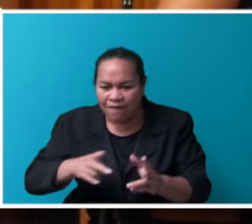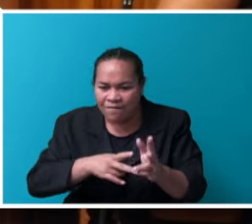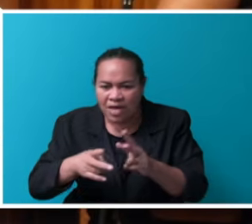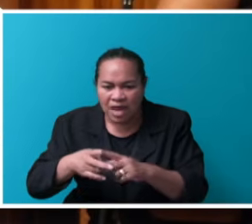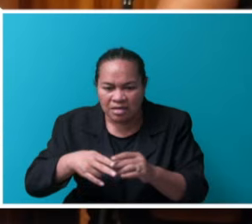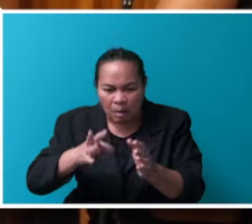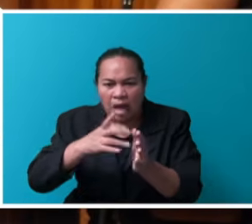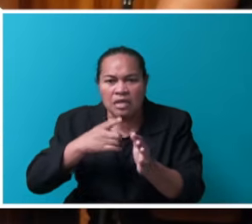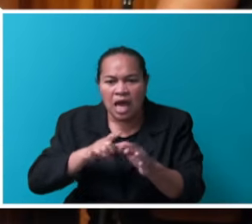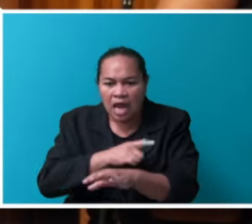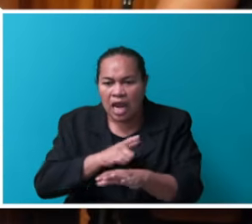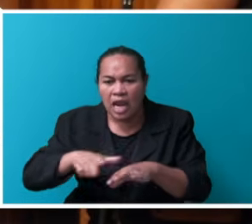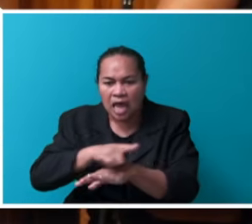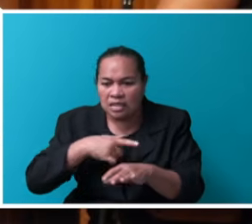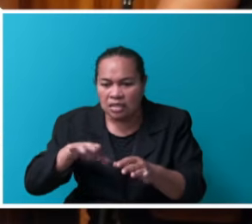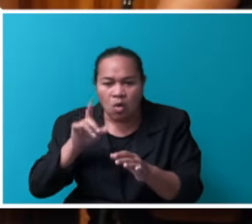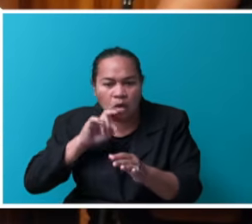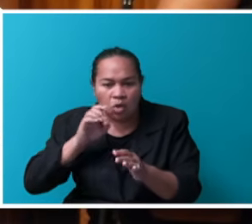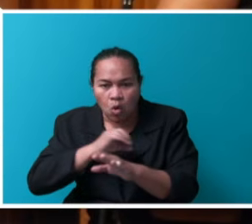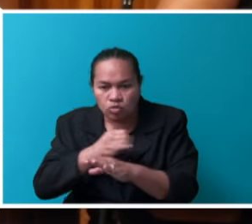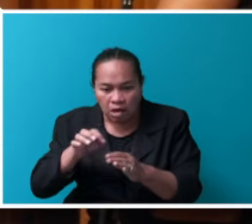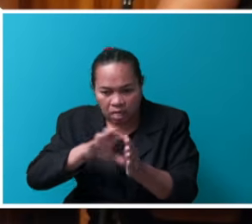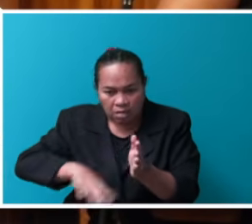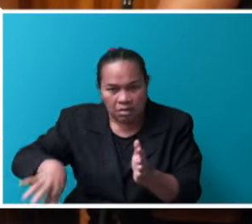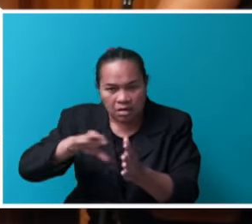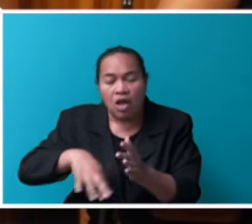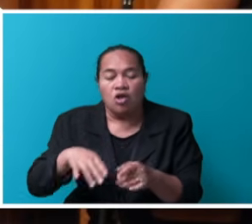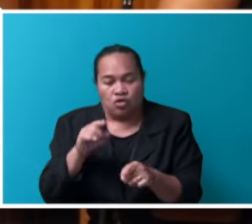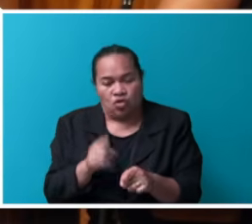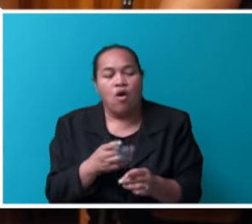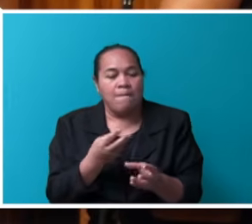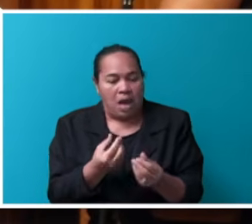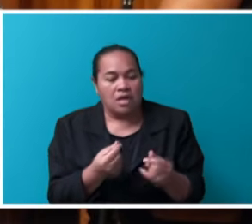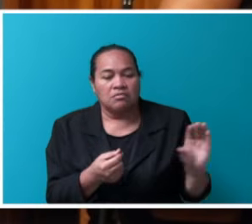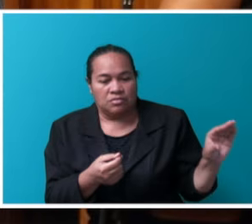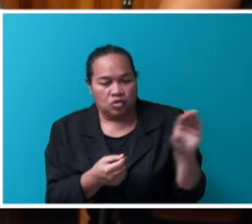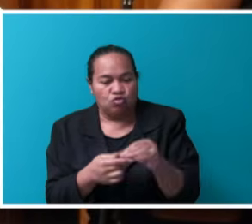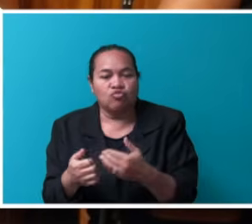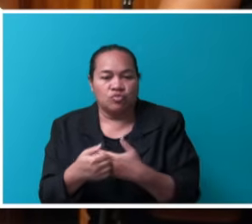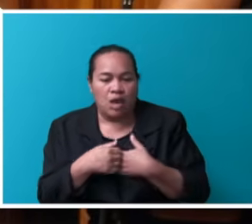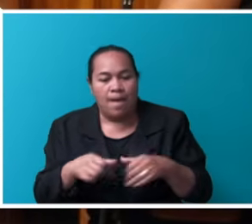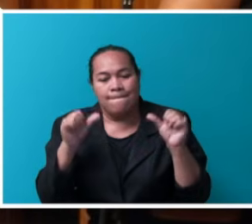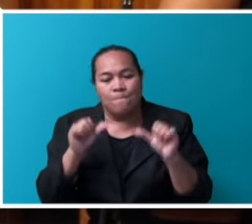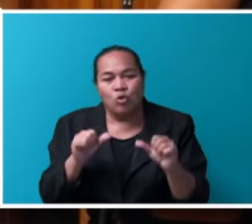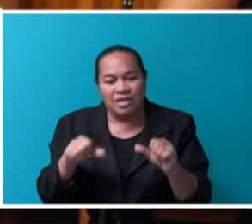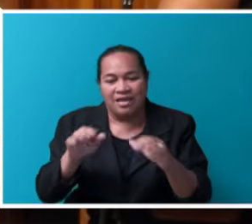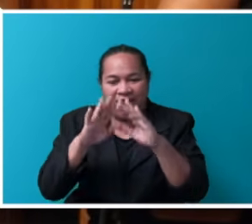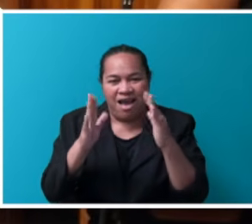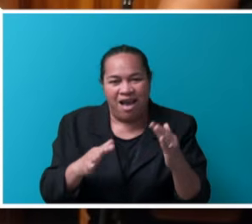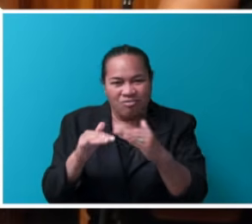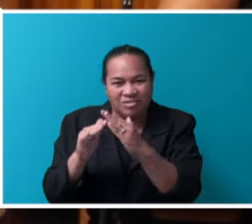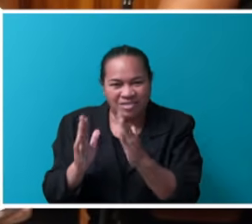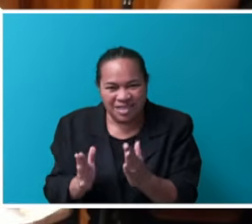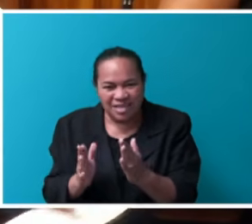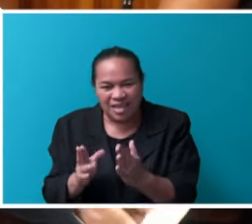Nakelo, in Tailevu and Kandavu. These works are essential for safeguarding homes, infrastructure and livelihoods in vulnerable low-lying